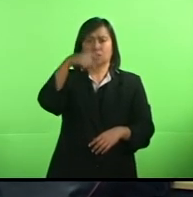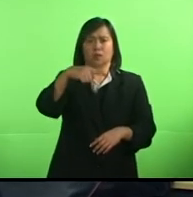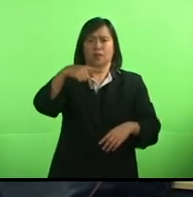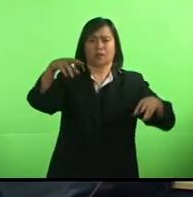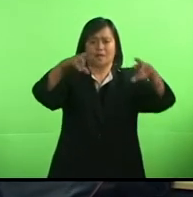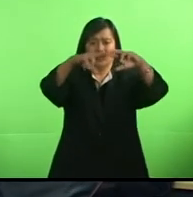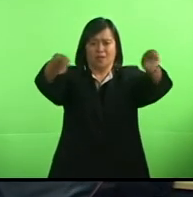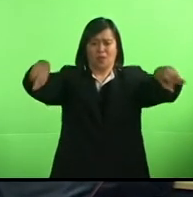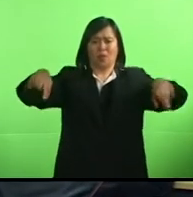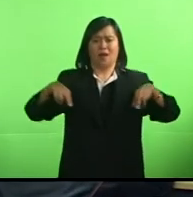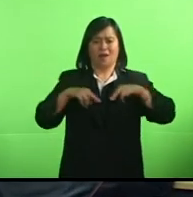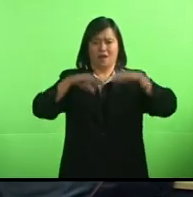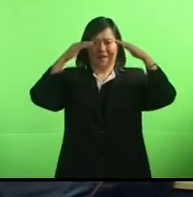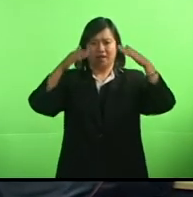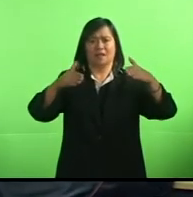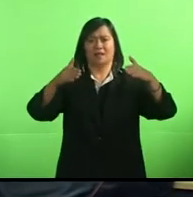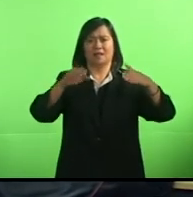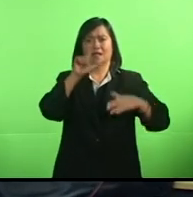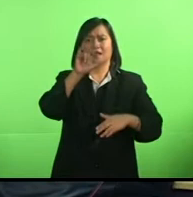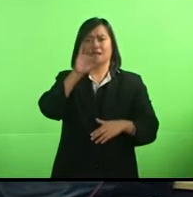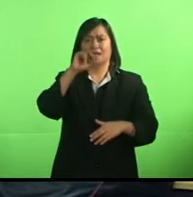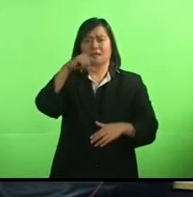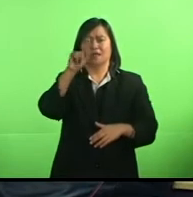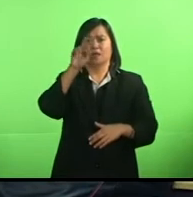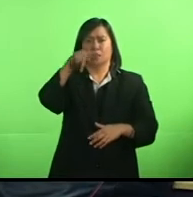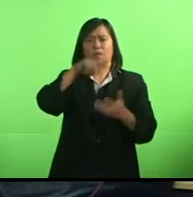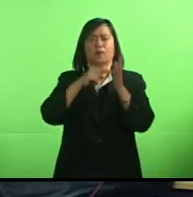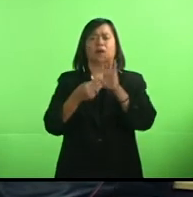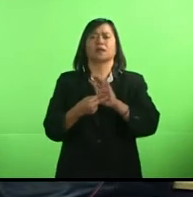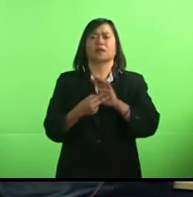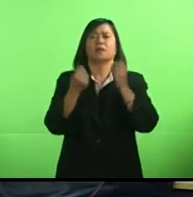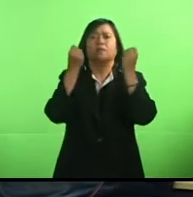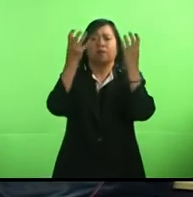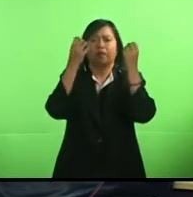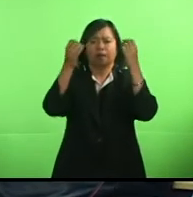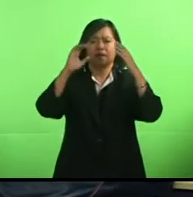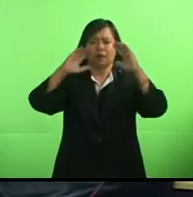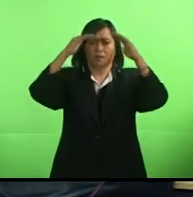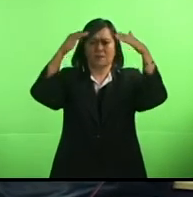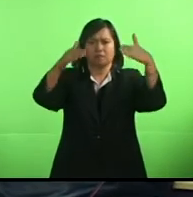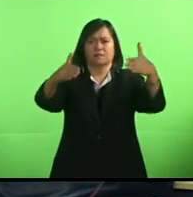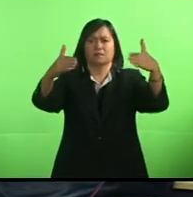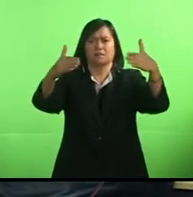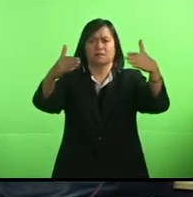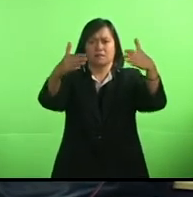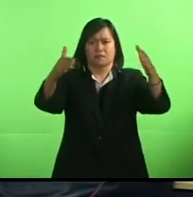How much you are covering. Okay? How much you are covering. The